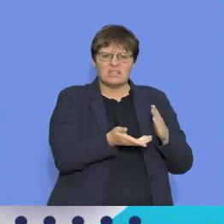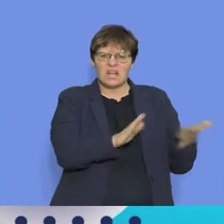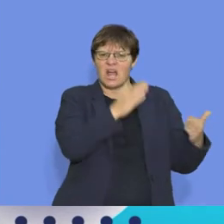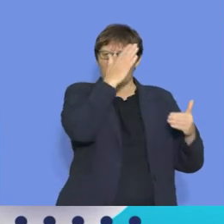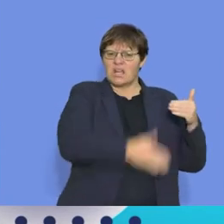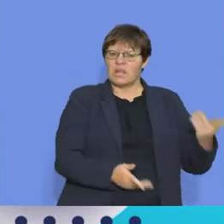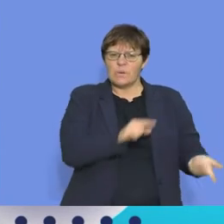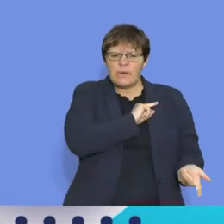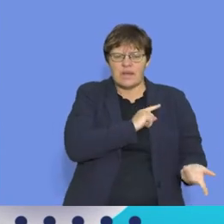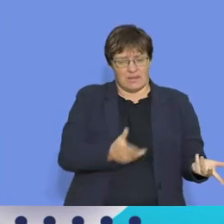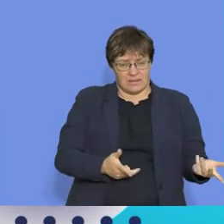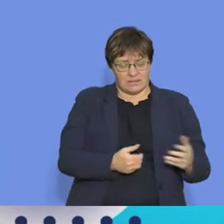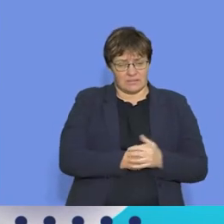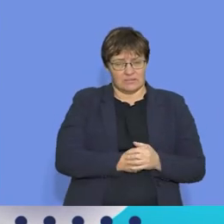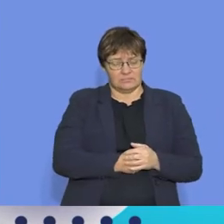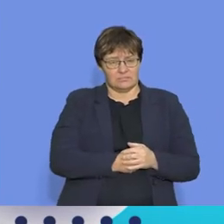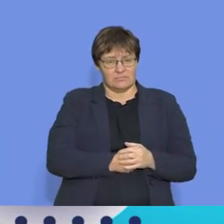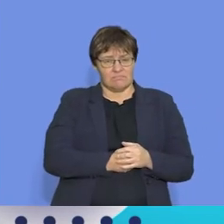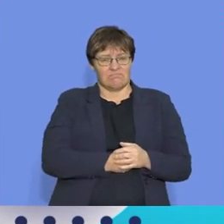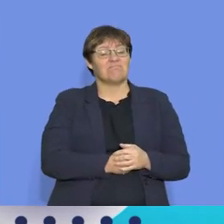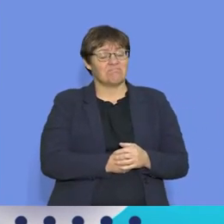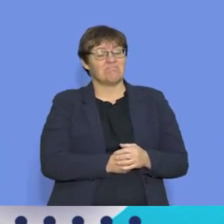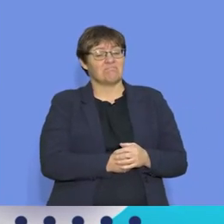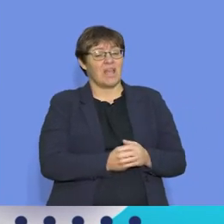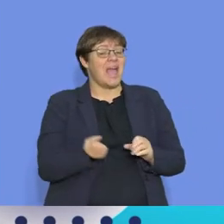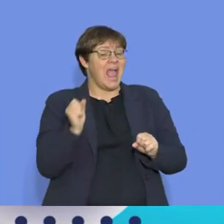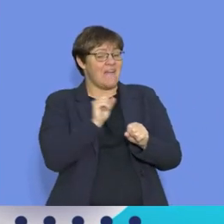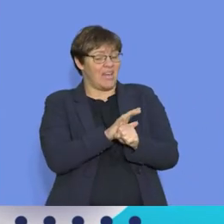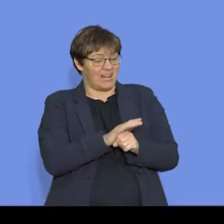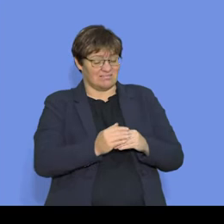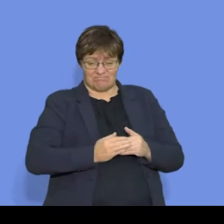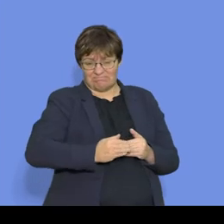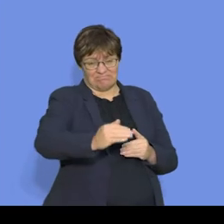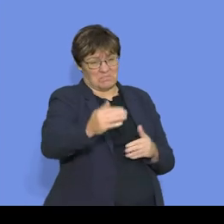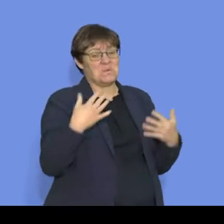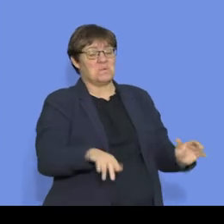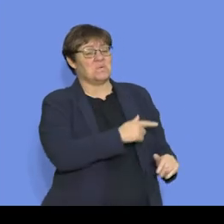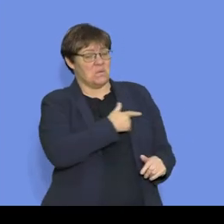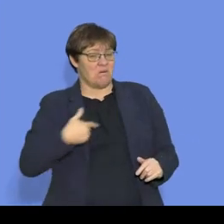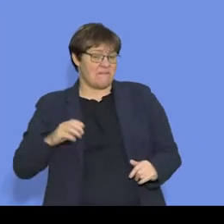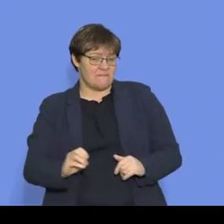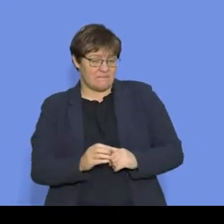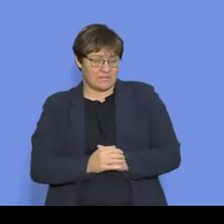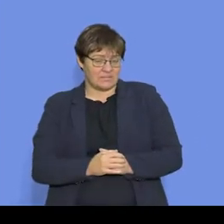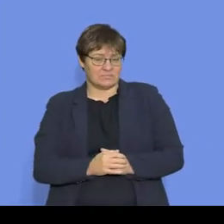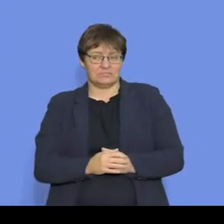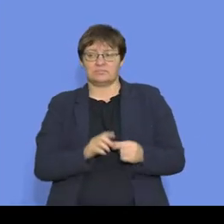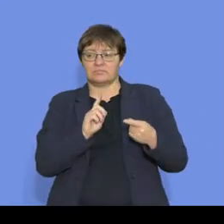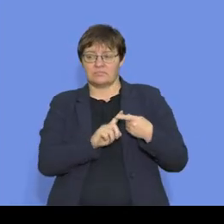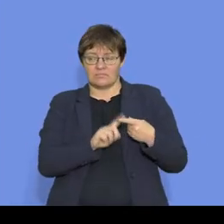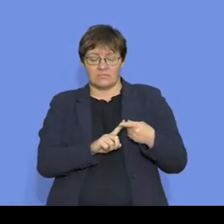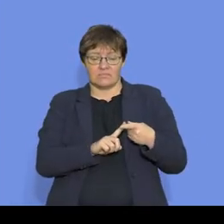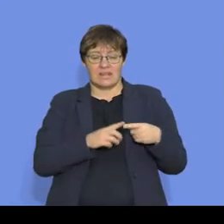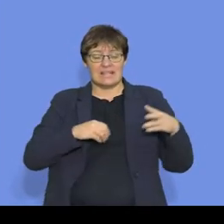extinct? There were several long-term results, and we're going to have a look at them. Okay, first of all,